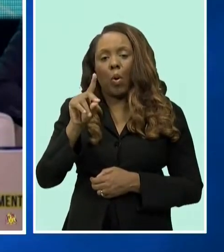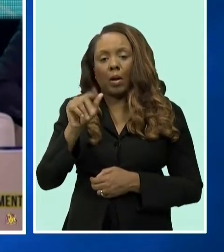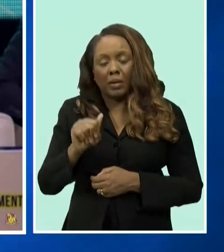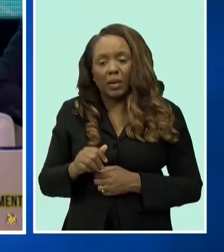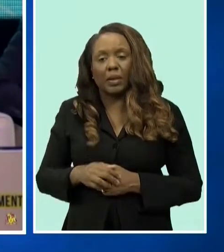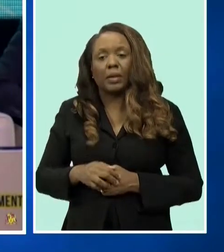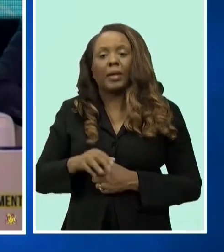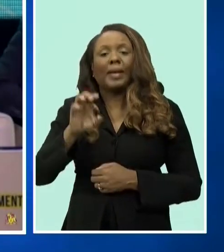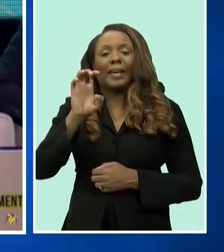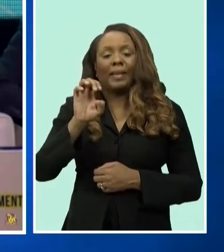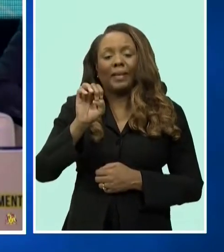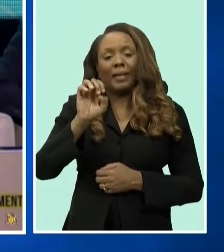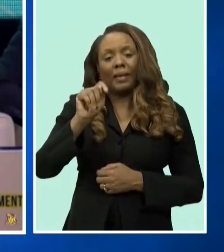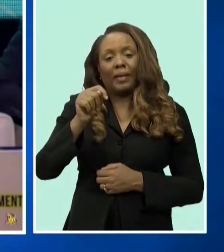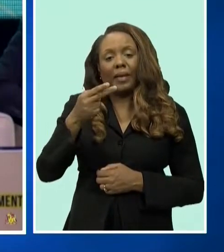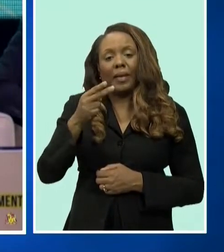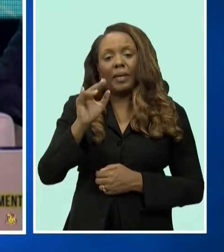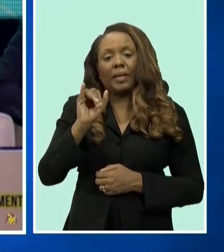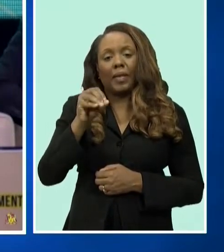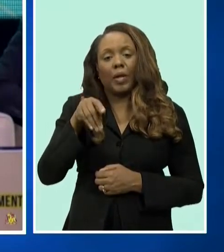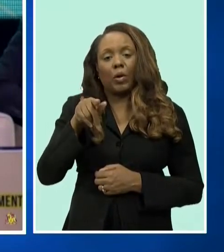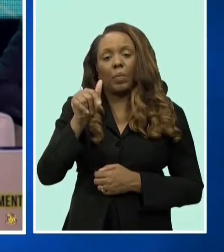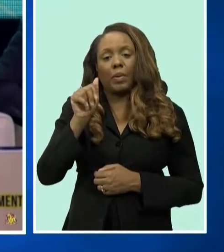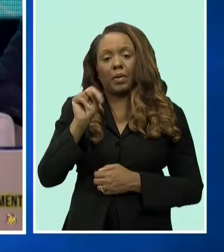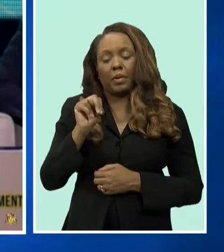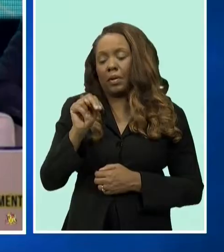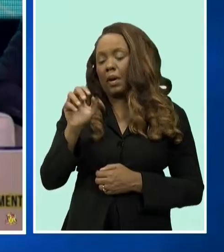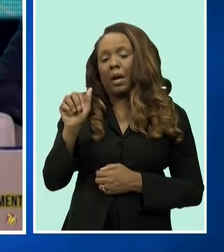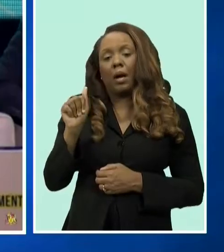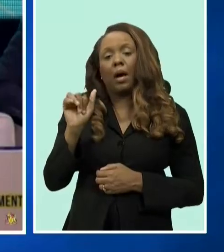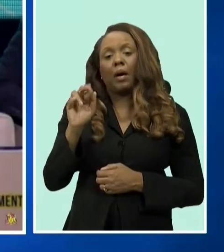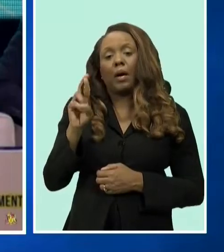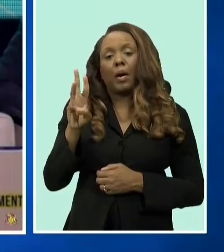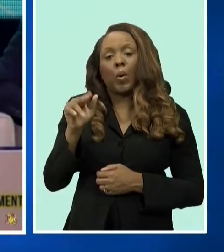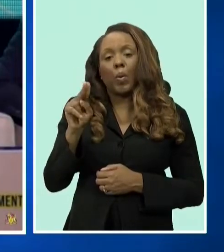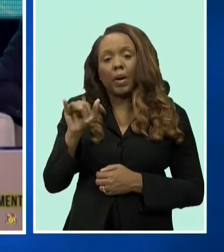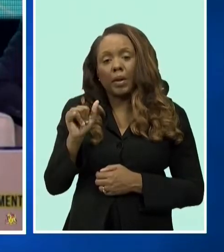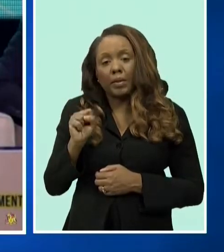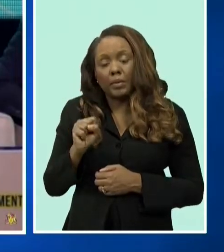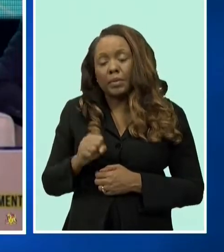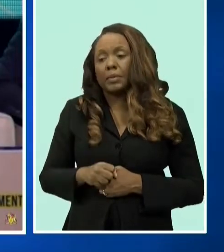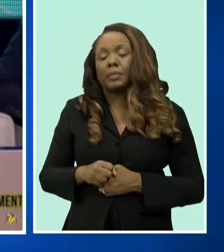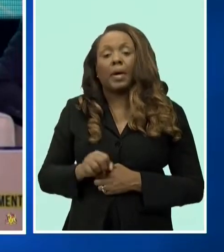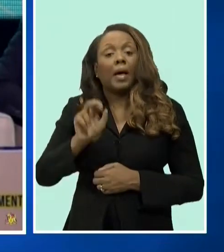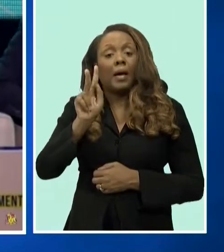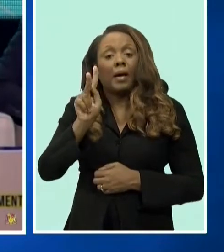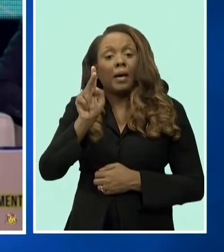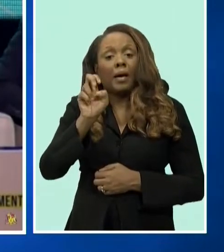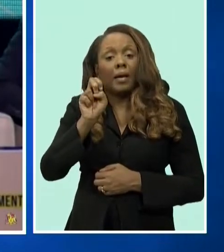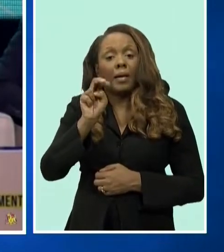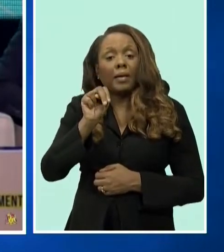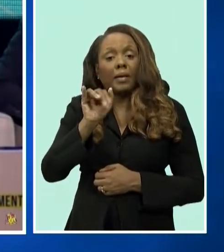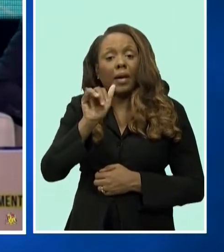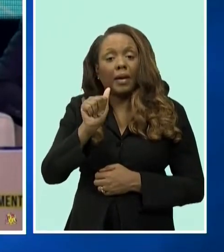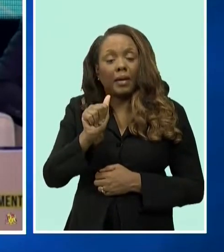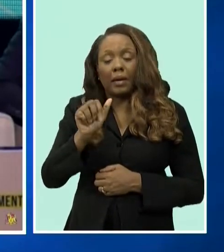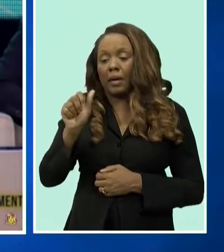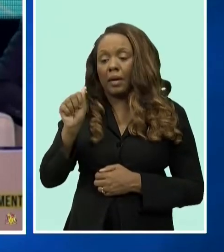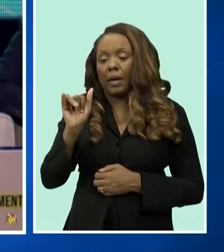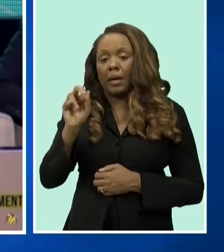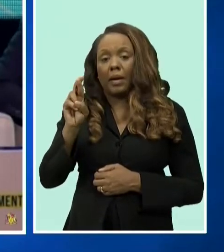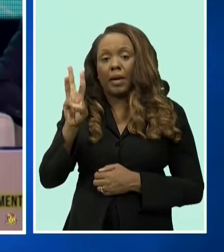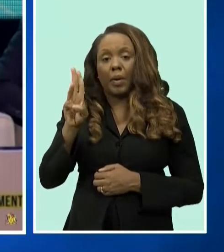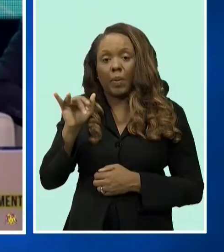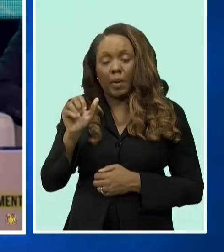conversations with Etihad as well. And we've also had discussions with Kenya Airways. We have already signed air services agreements